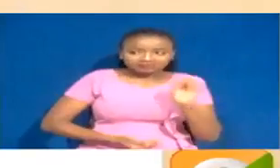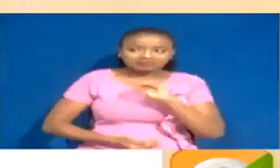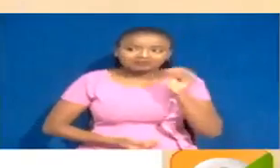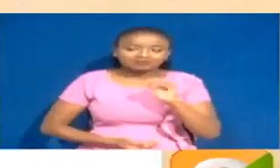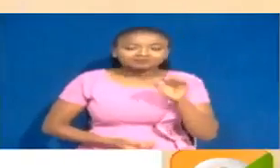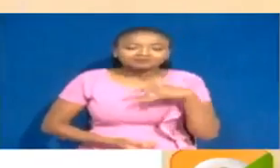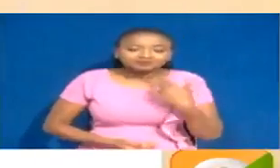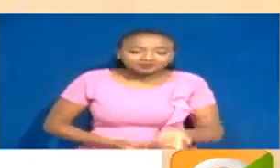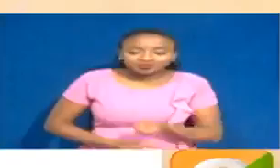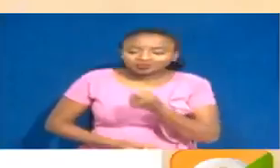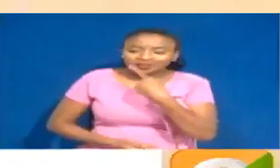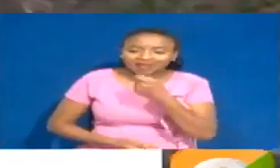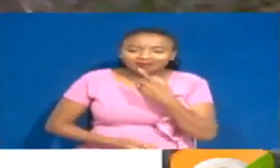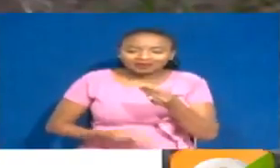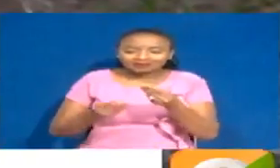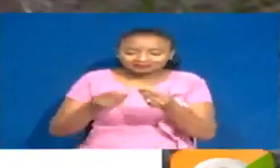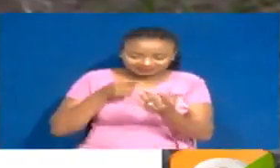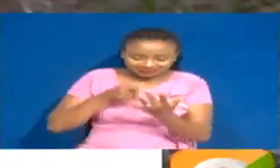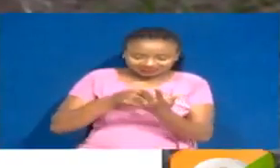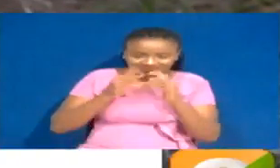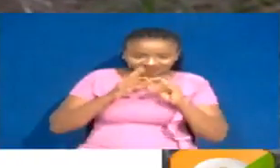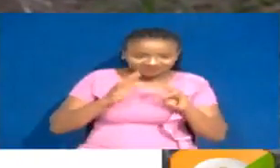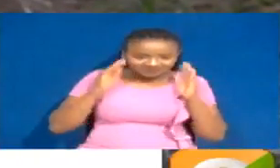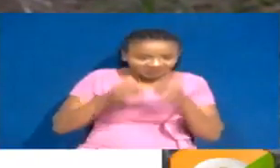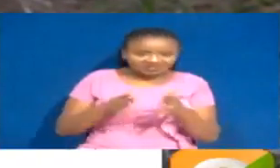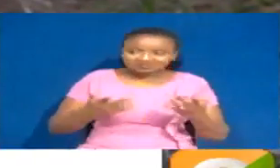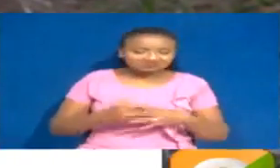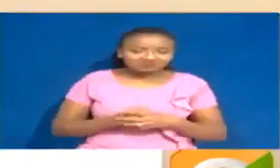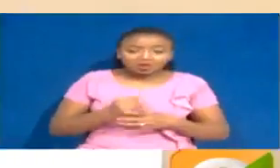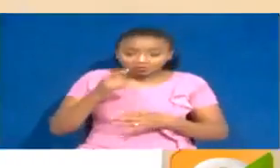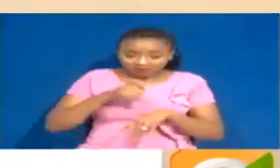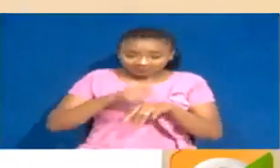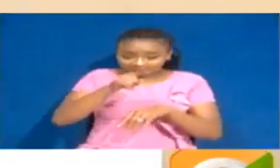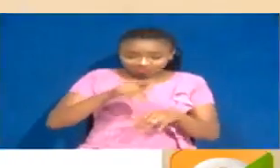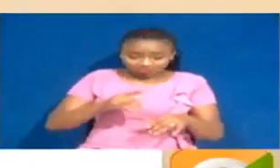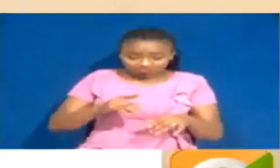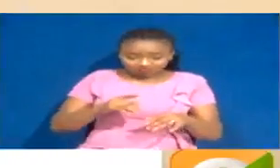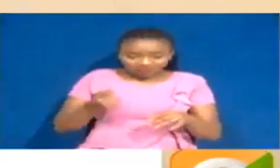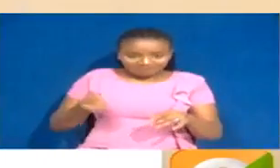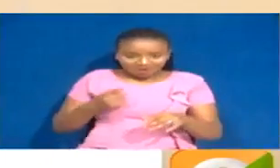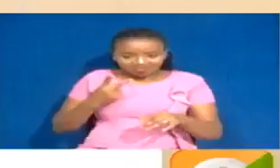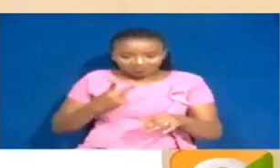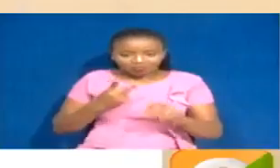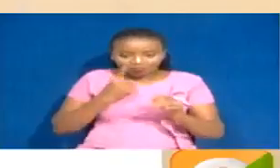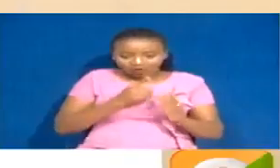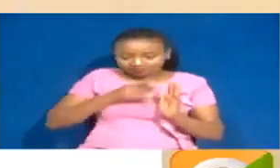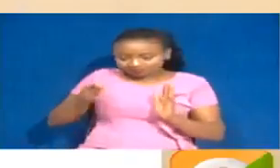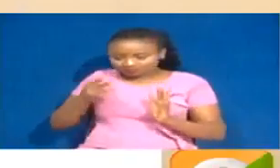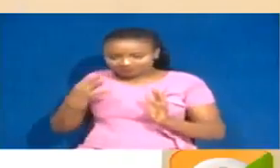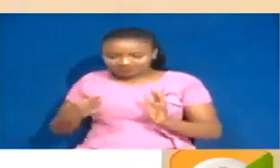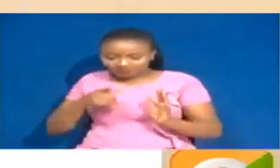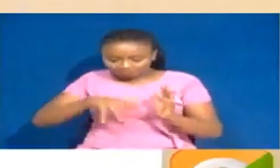the kind of drugs that are being given at the clinic. You know, the first trimester, it needs a lot of care because at that point it's